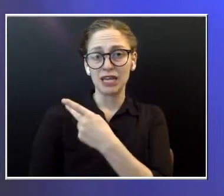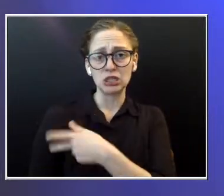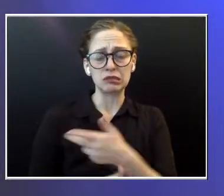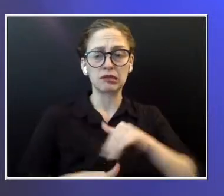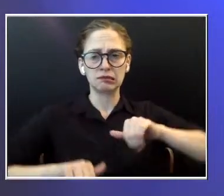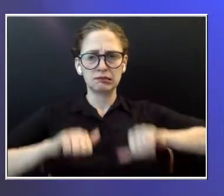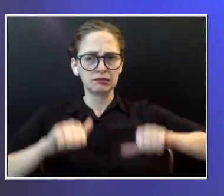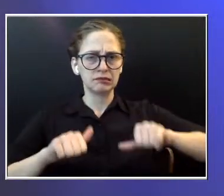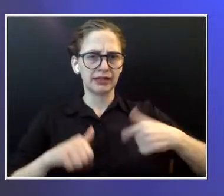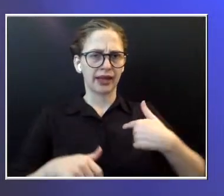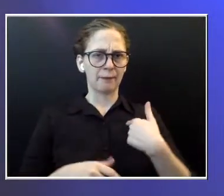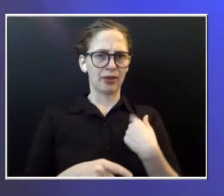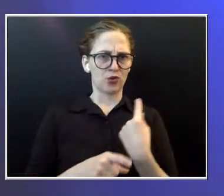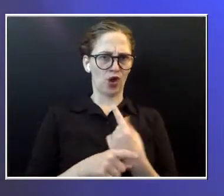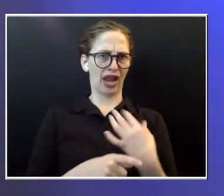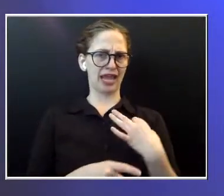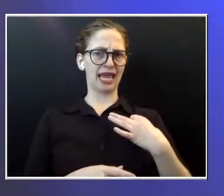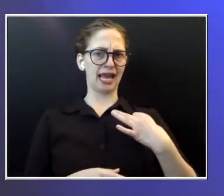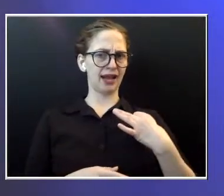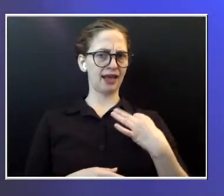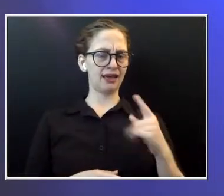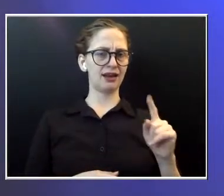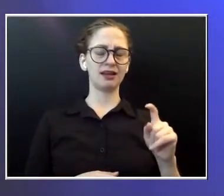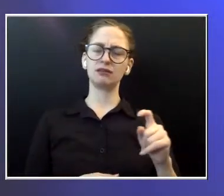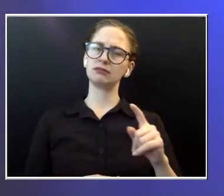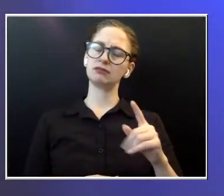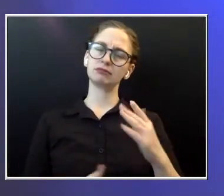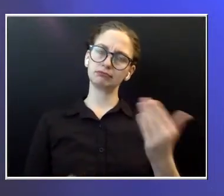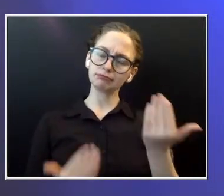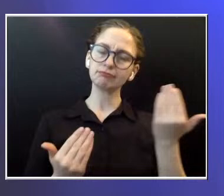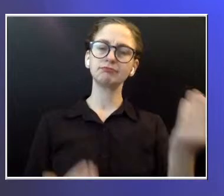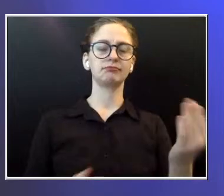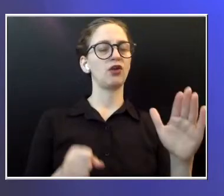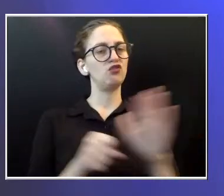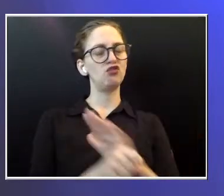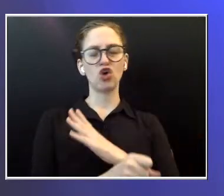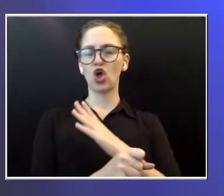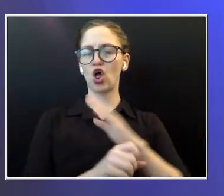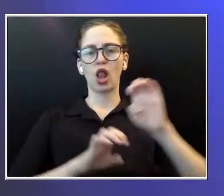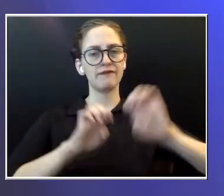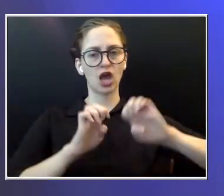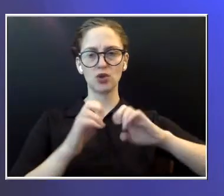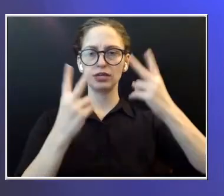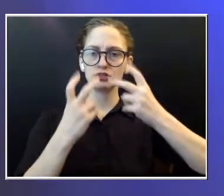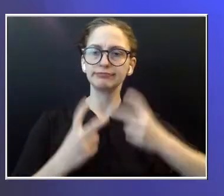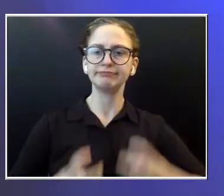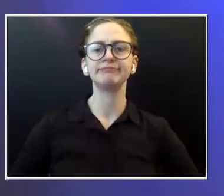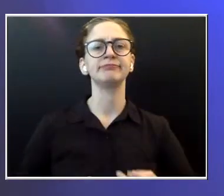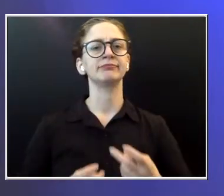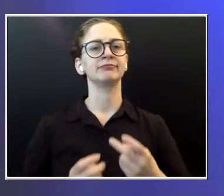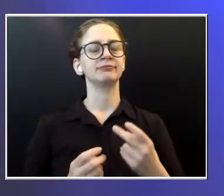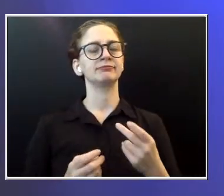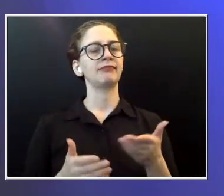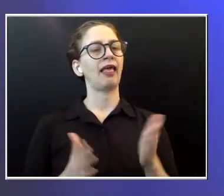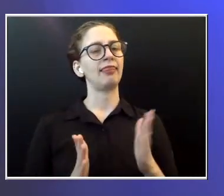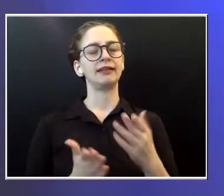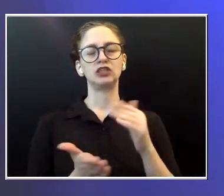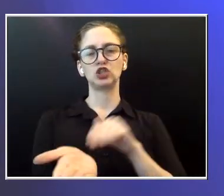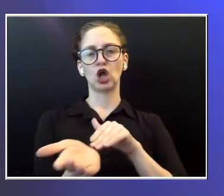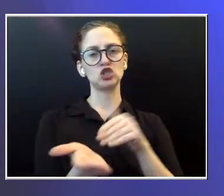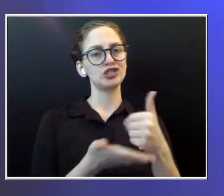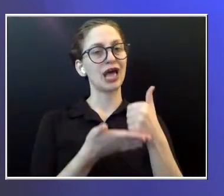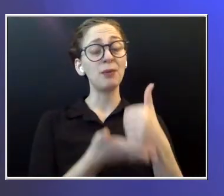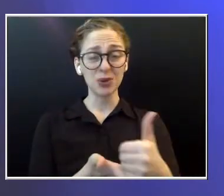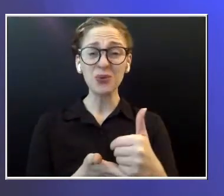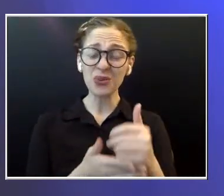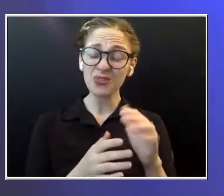idea, is really getting a full evaluation. Let us walk you through it. It's stressful, it's overwhelming, and what's right for Lisa or someone else may not be right